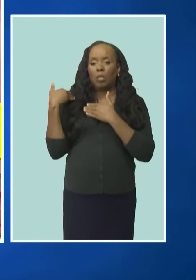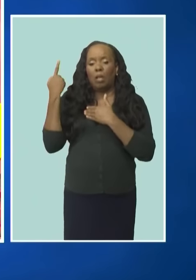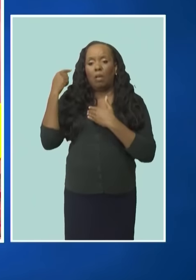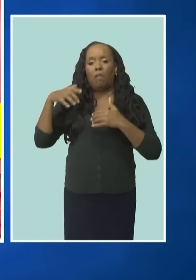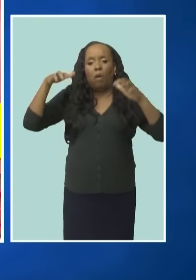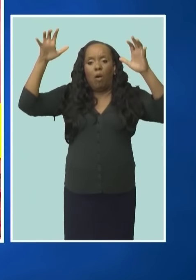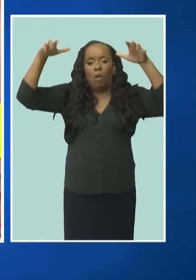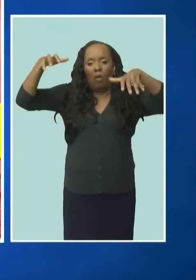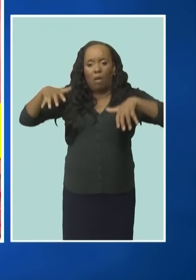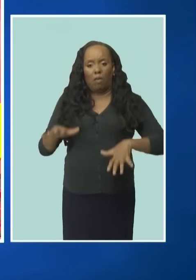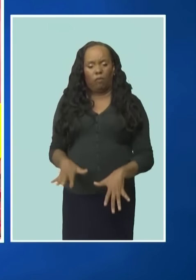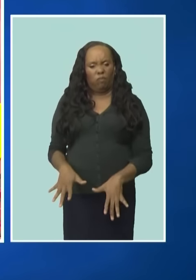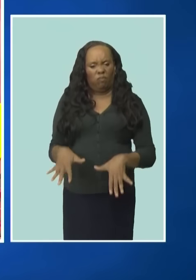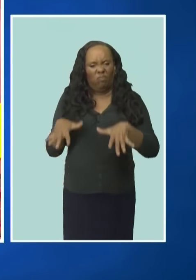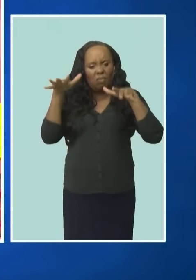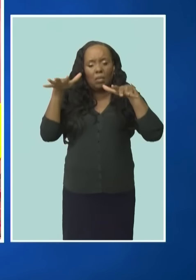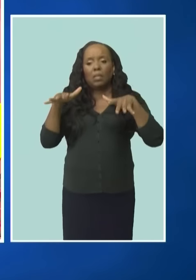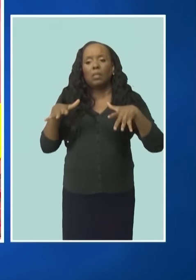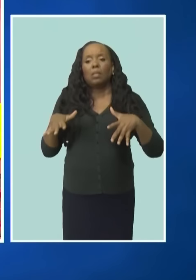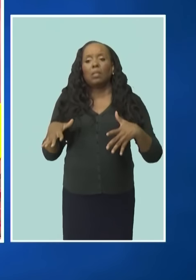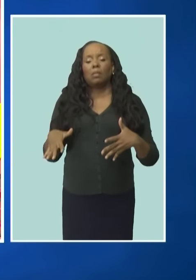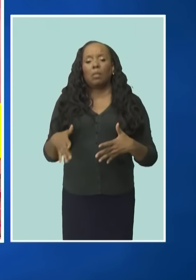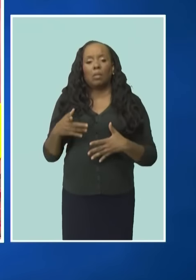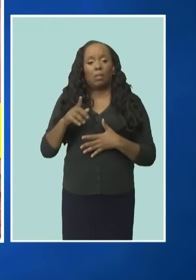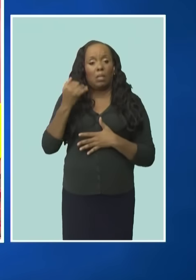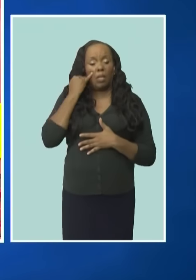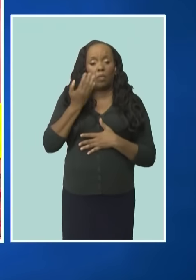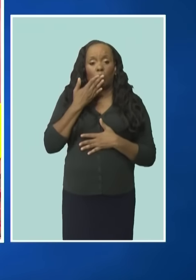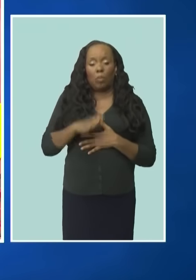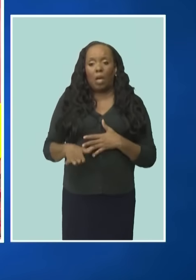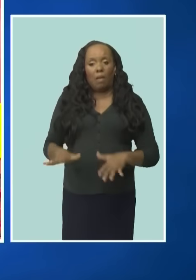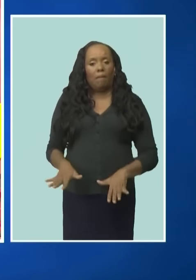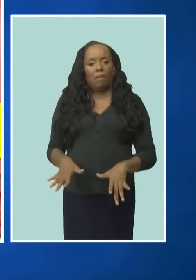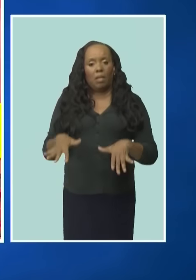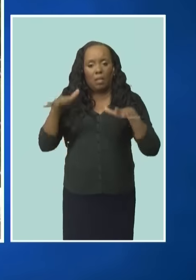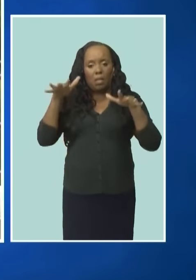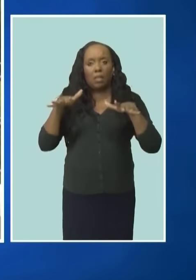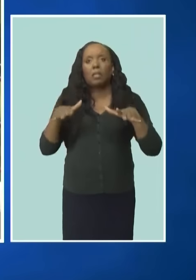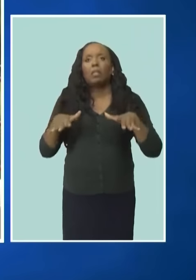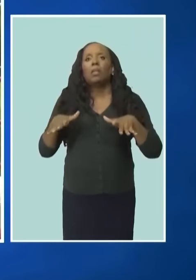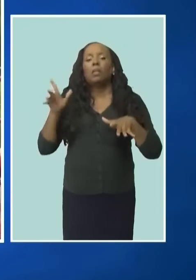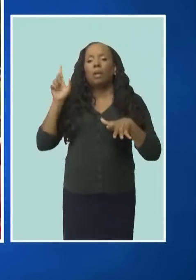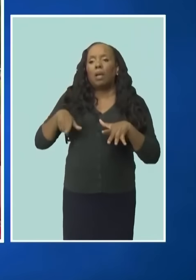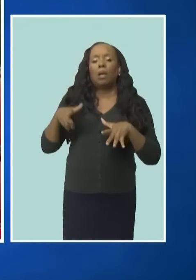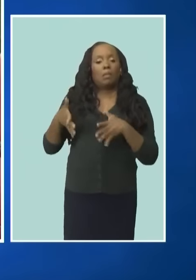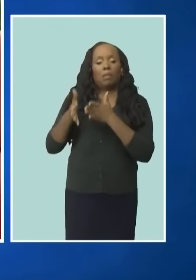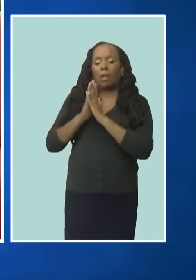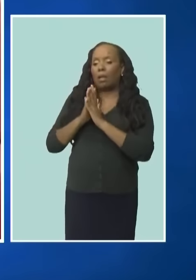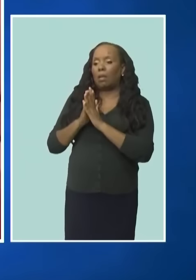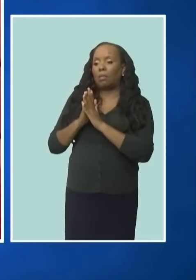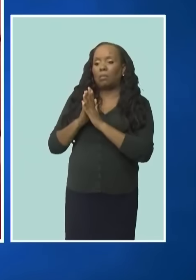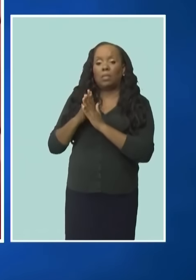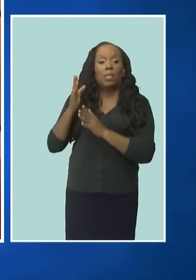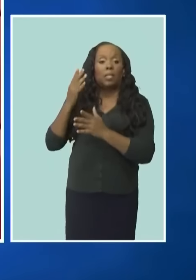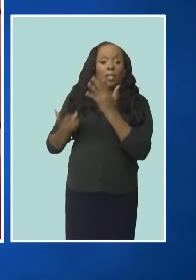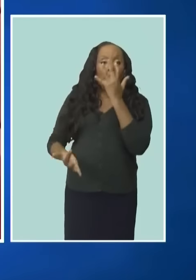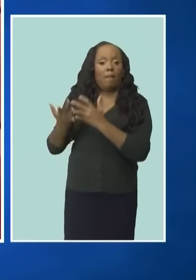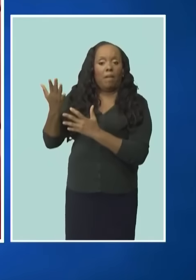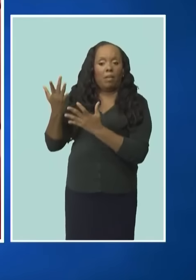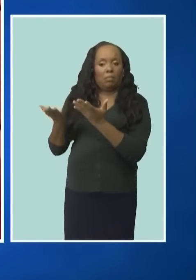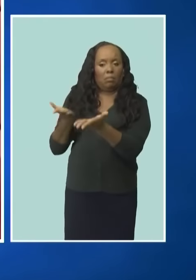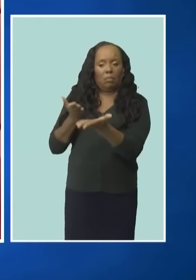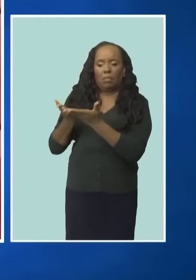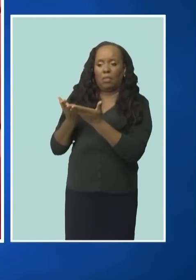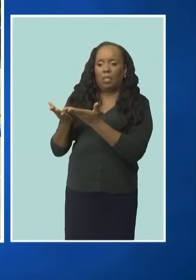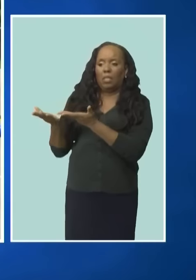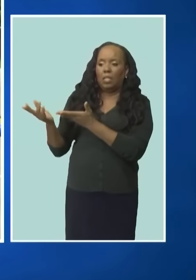occasions where there's been very bad flooding, the fire service has been called out. The 2 new trash pumps add a crucial